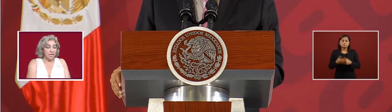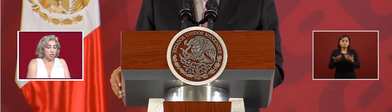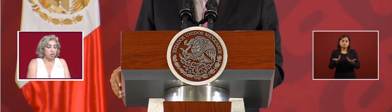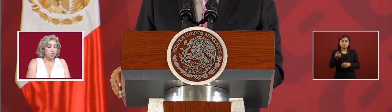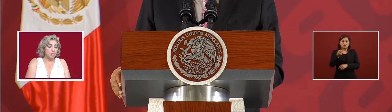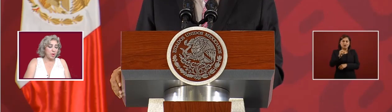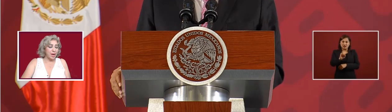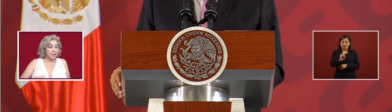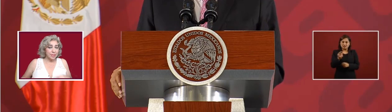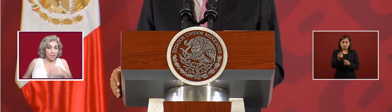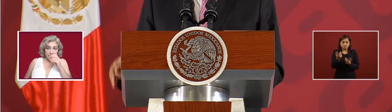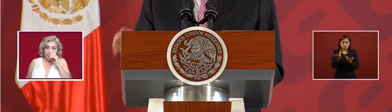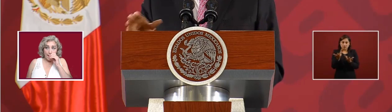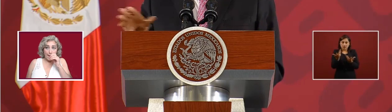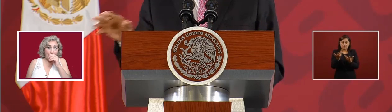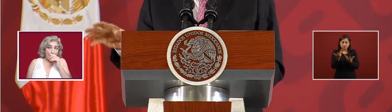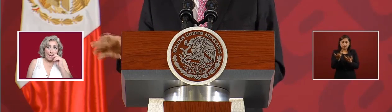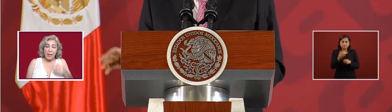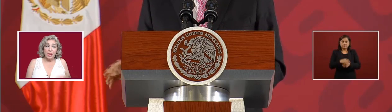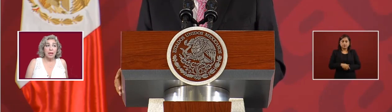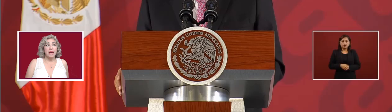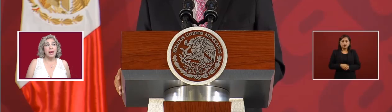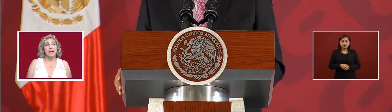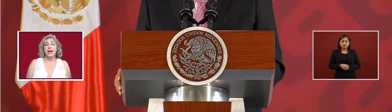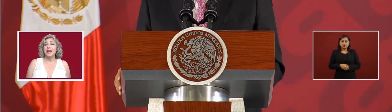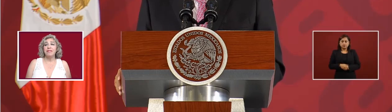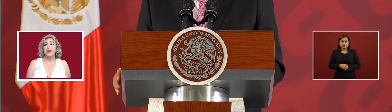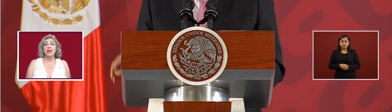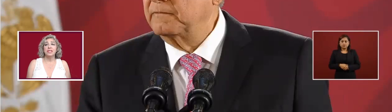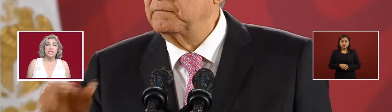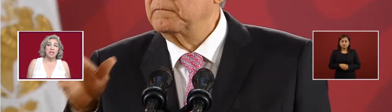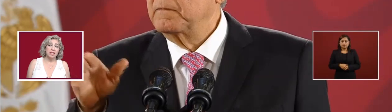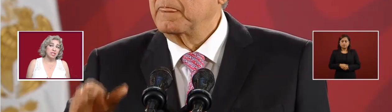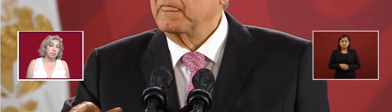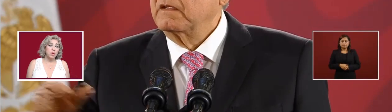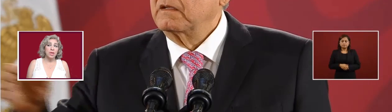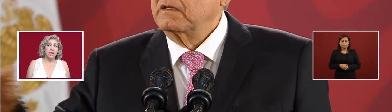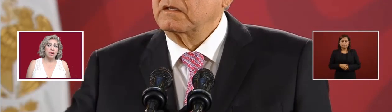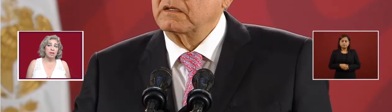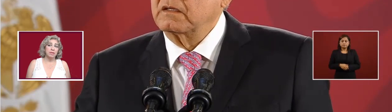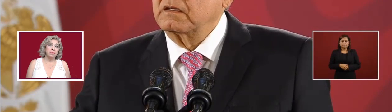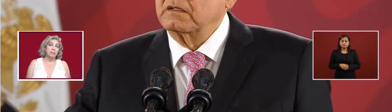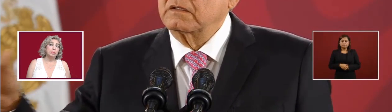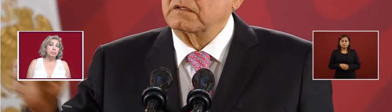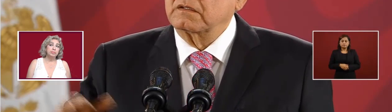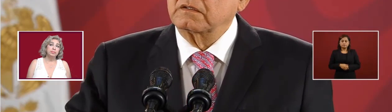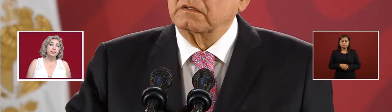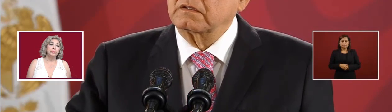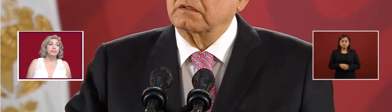And, due to the practice, I, I have not, uh, spoken on,